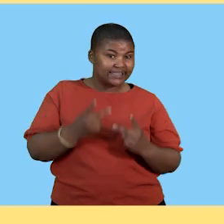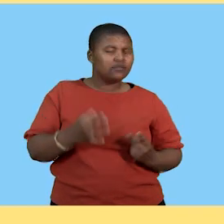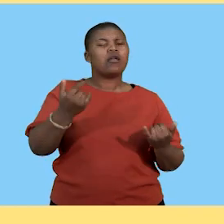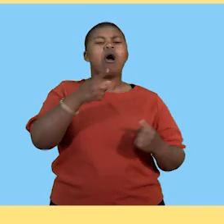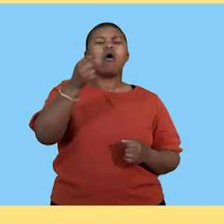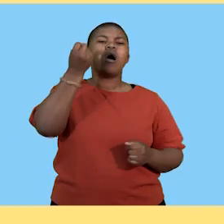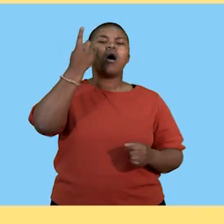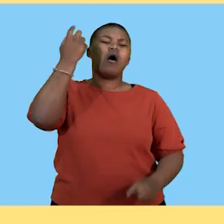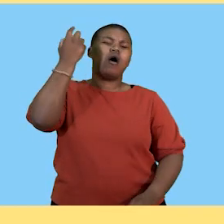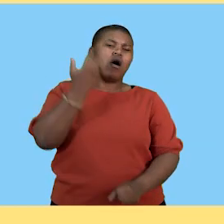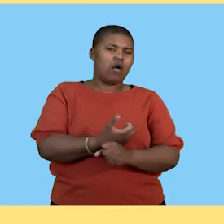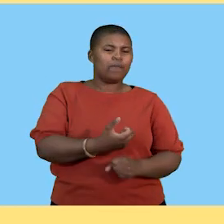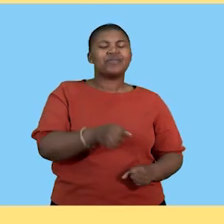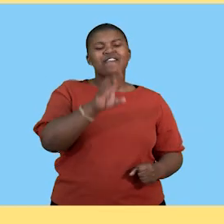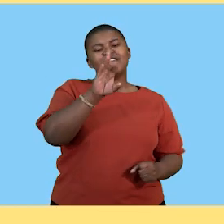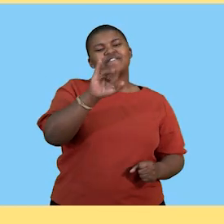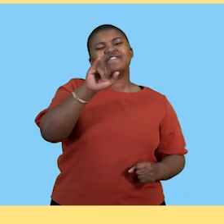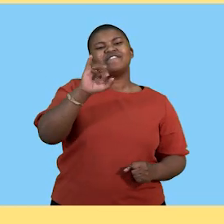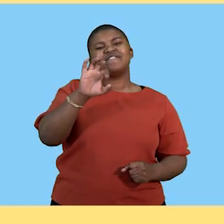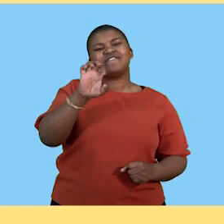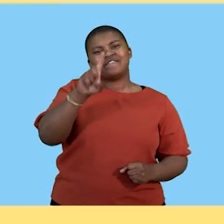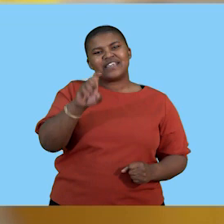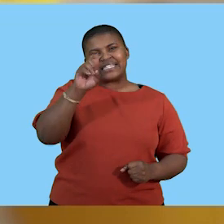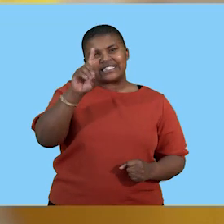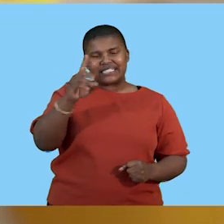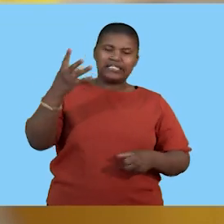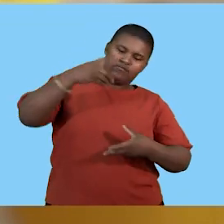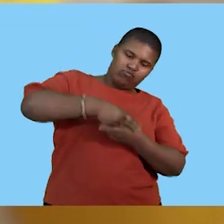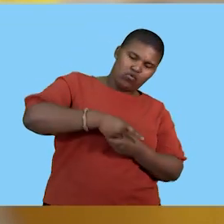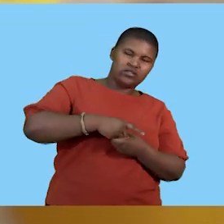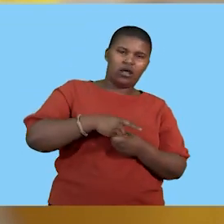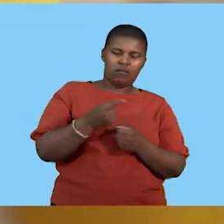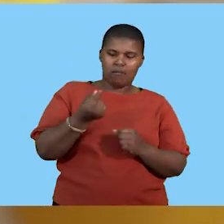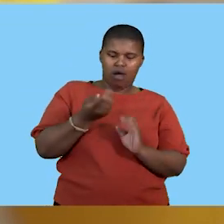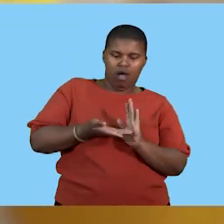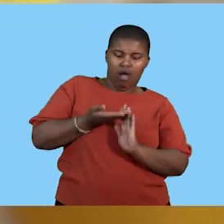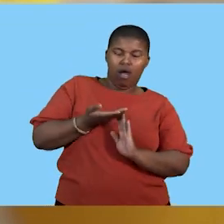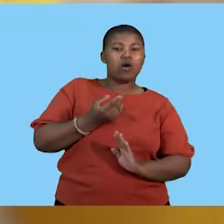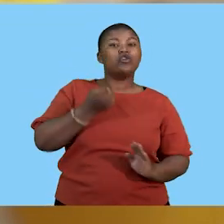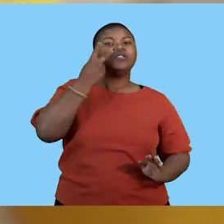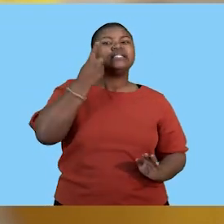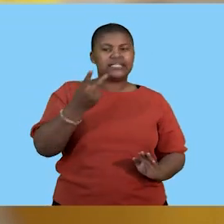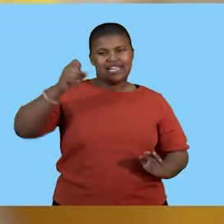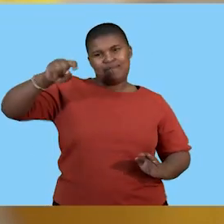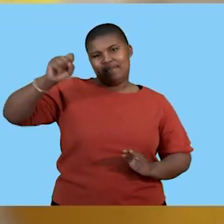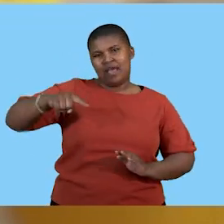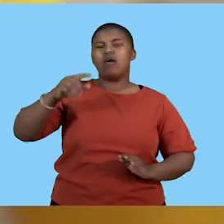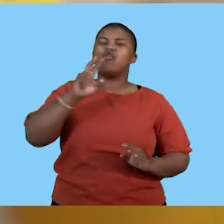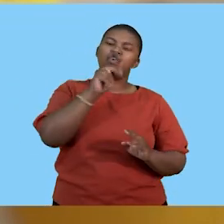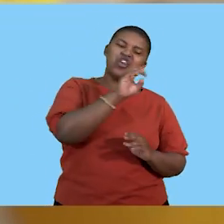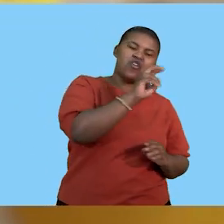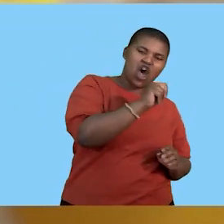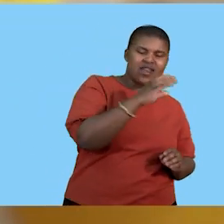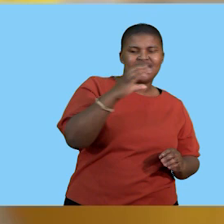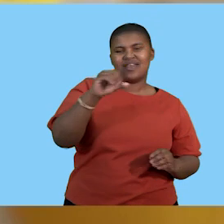number 3, and you now understand when a fixed deposit matures, a part of it, it will cease to be a